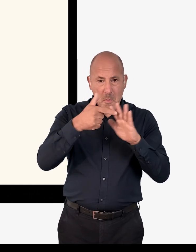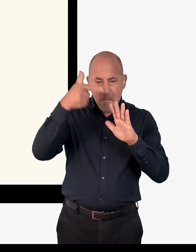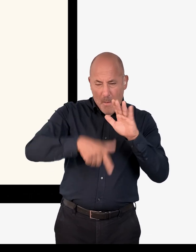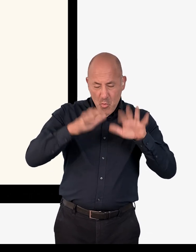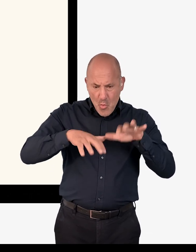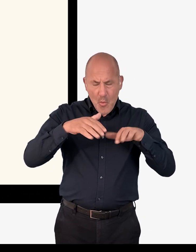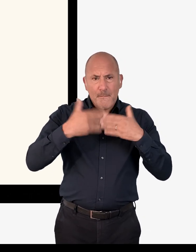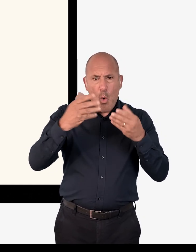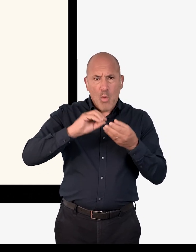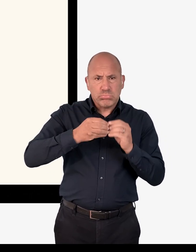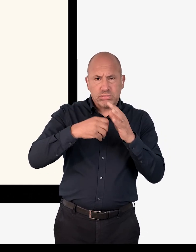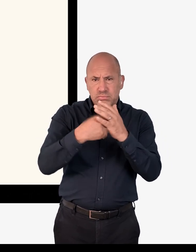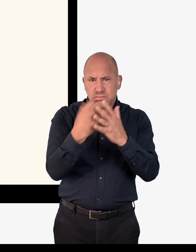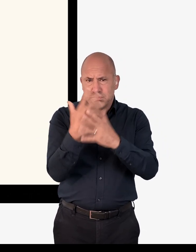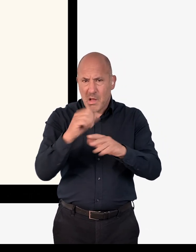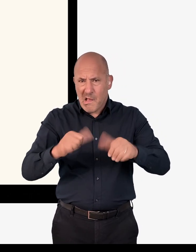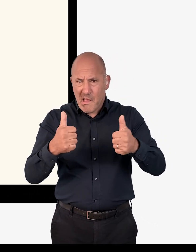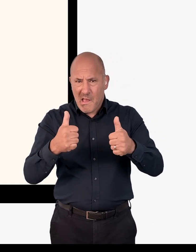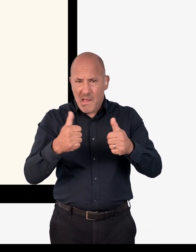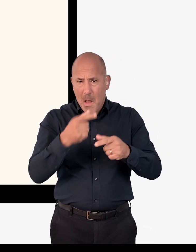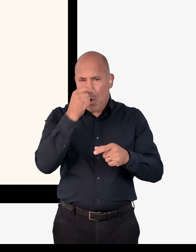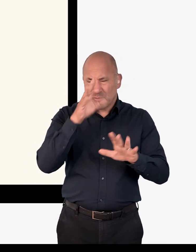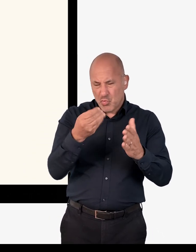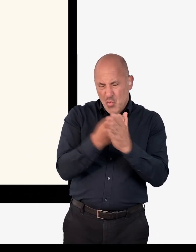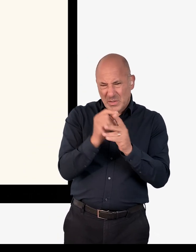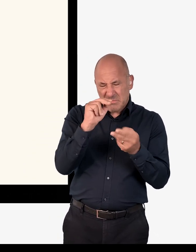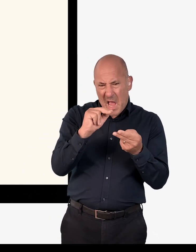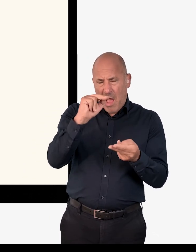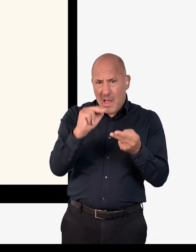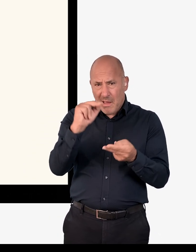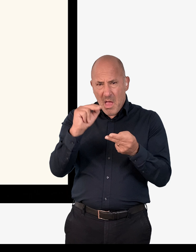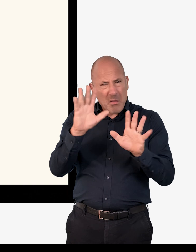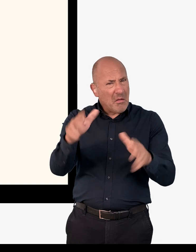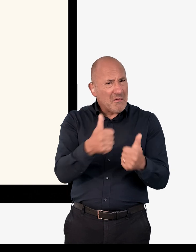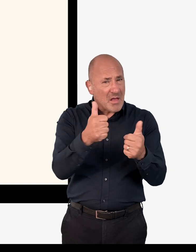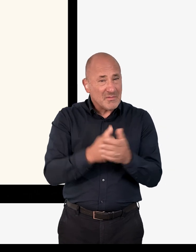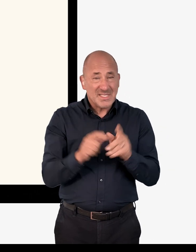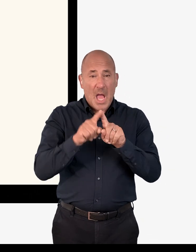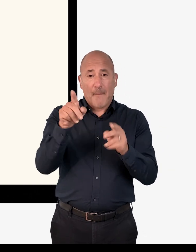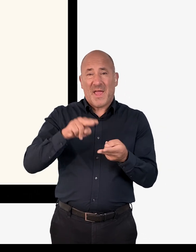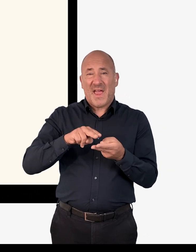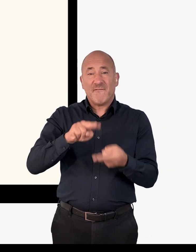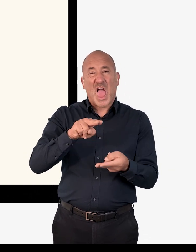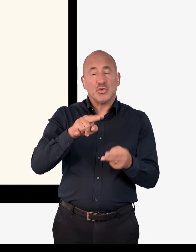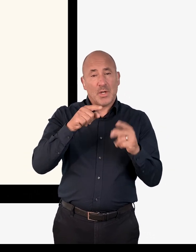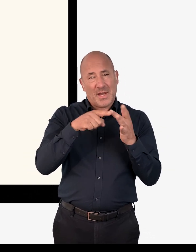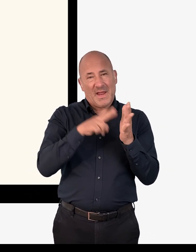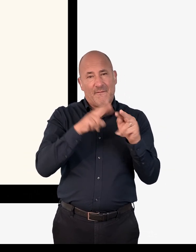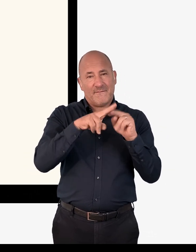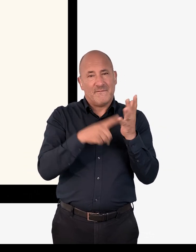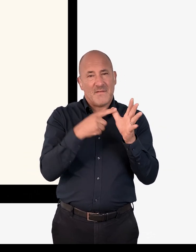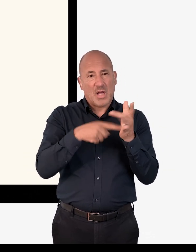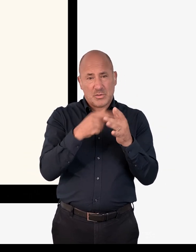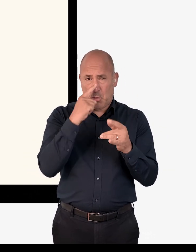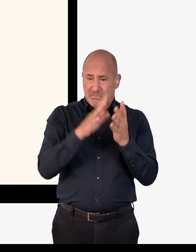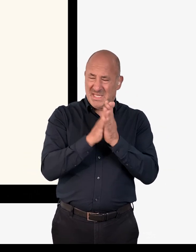submit your full application, and there might be some slight variance in costs. Inflation may also mean that some